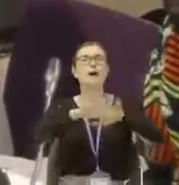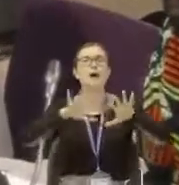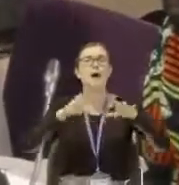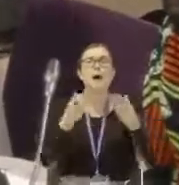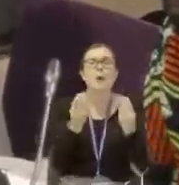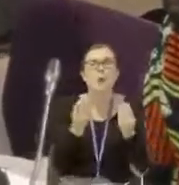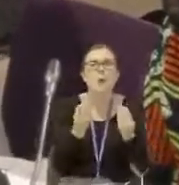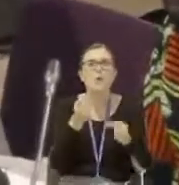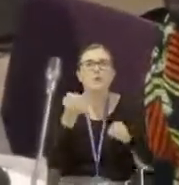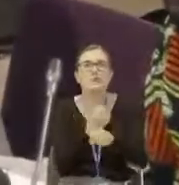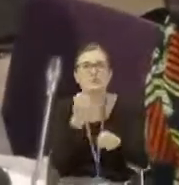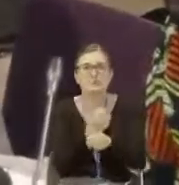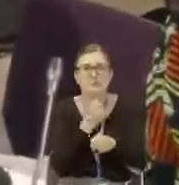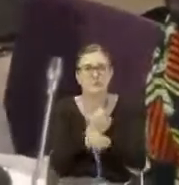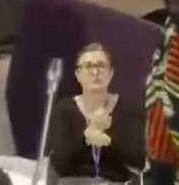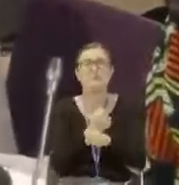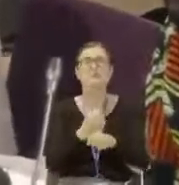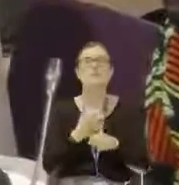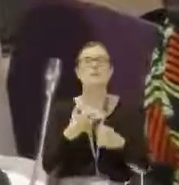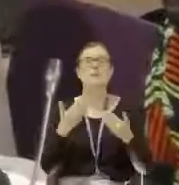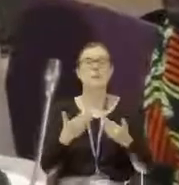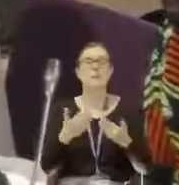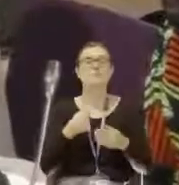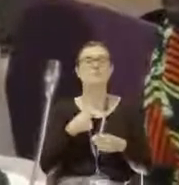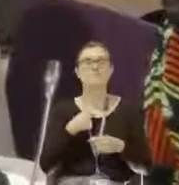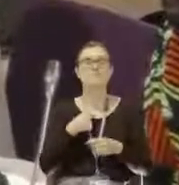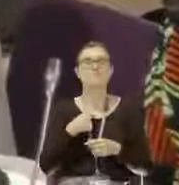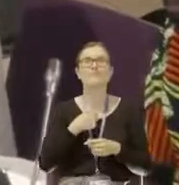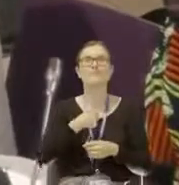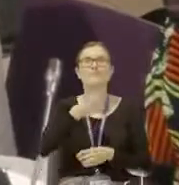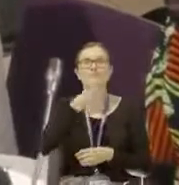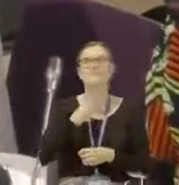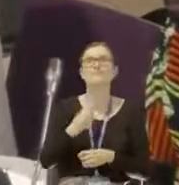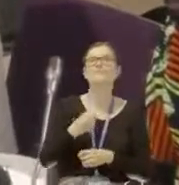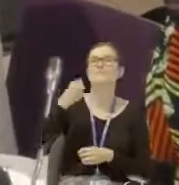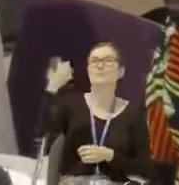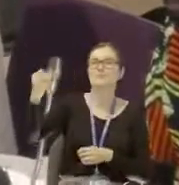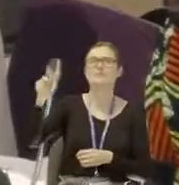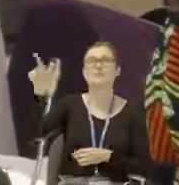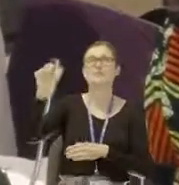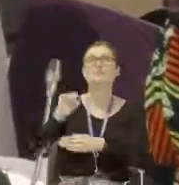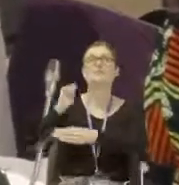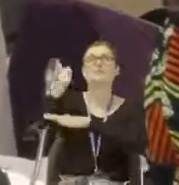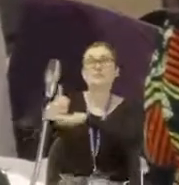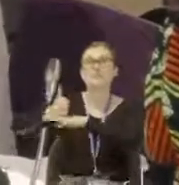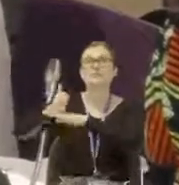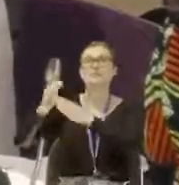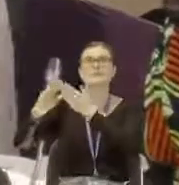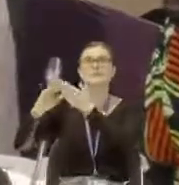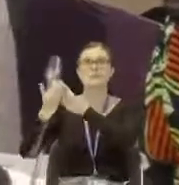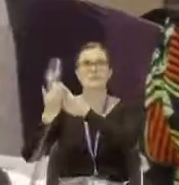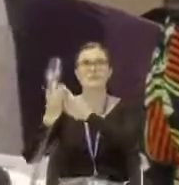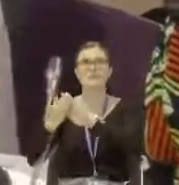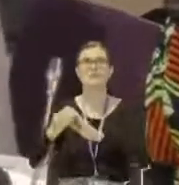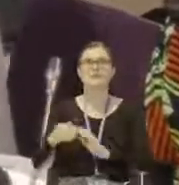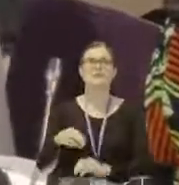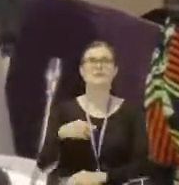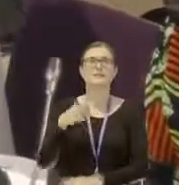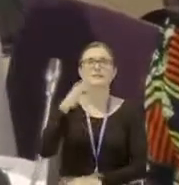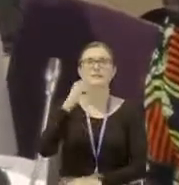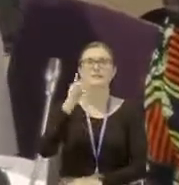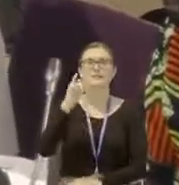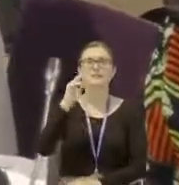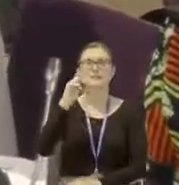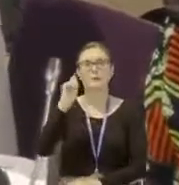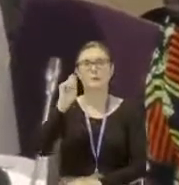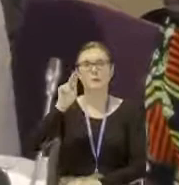the governor of Kisumu before giving opening the next session